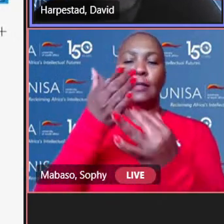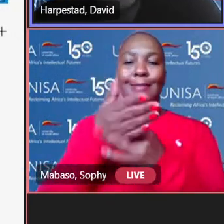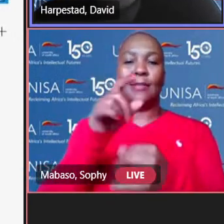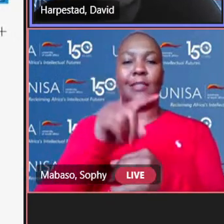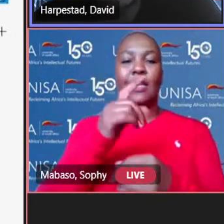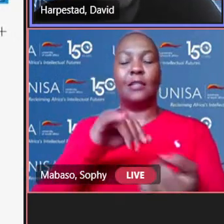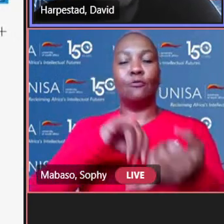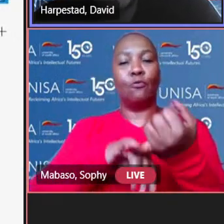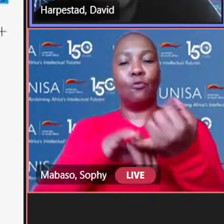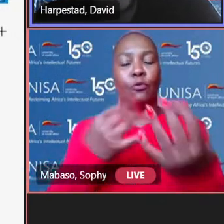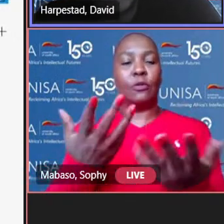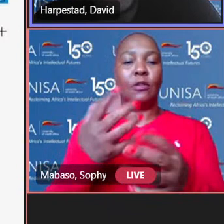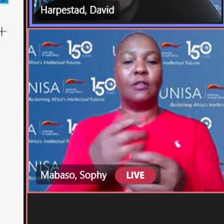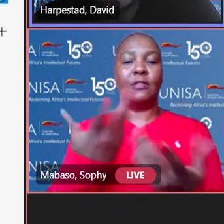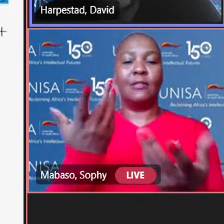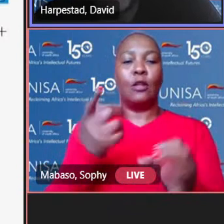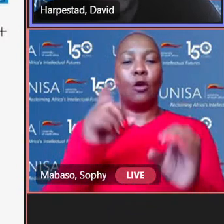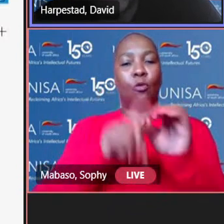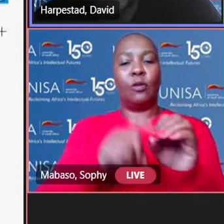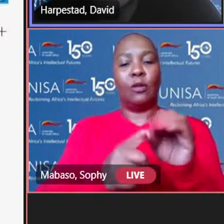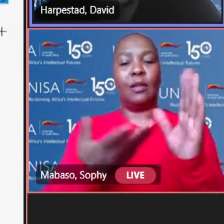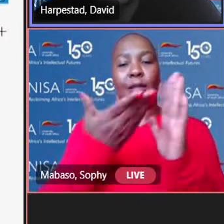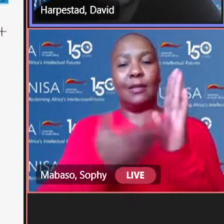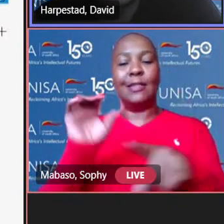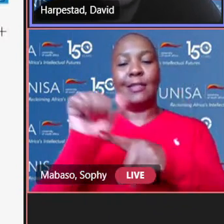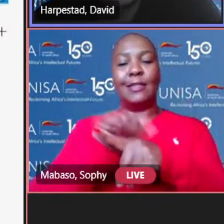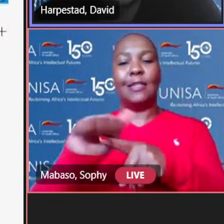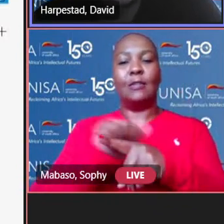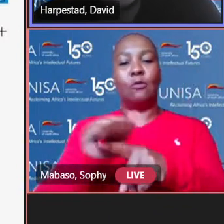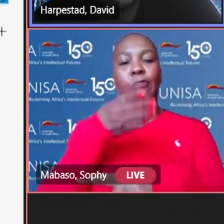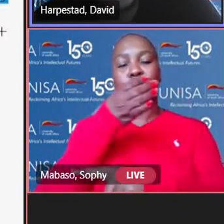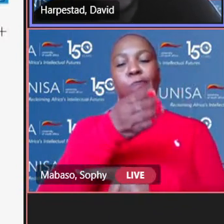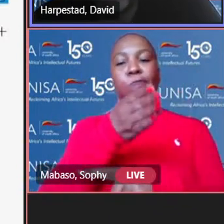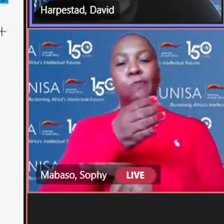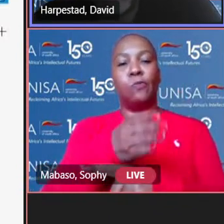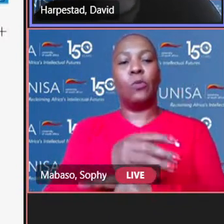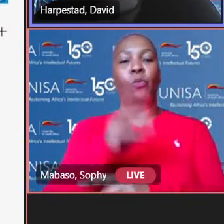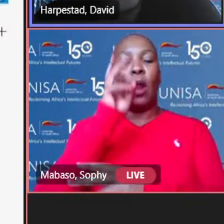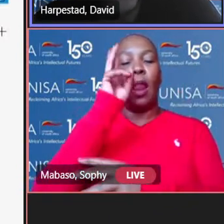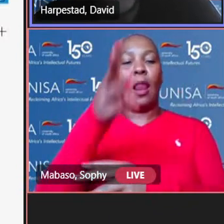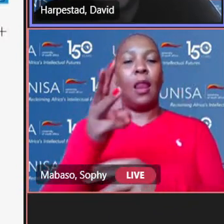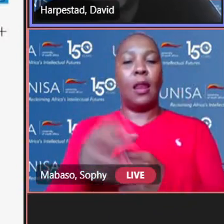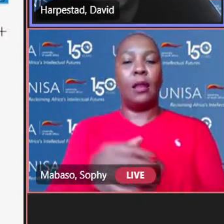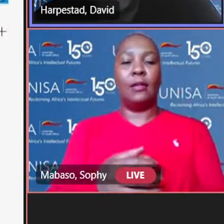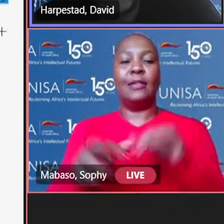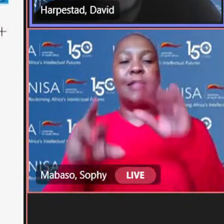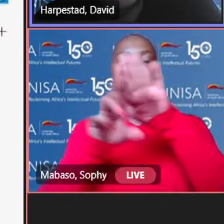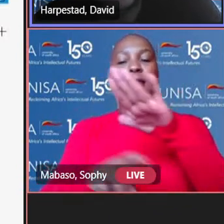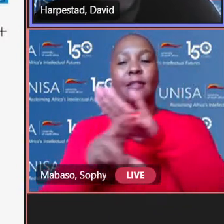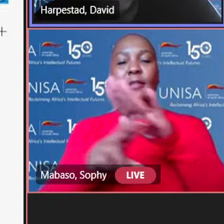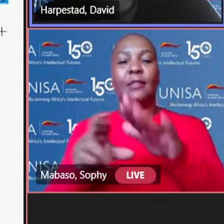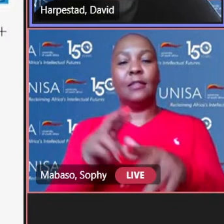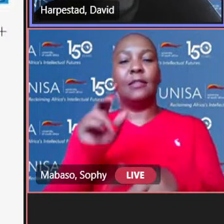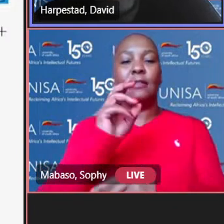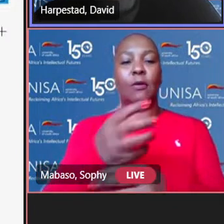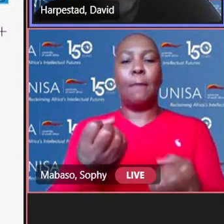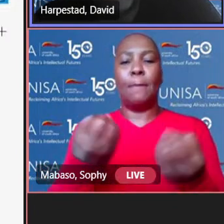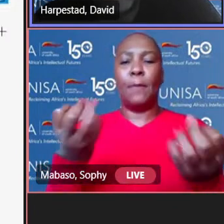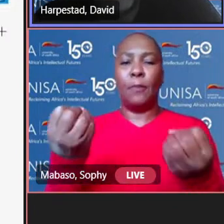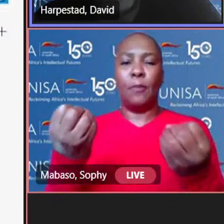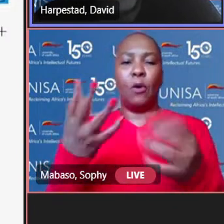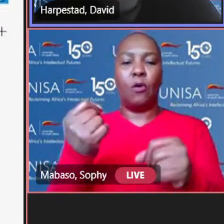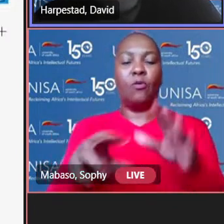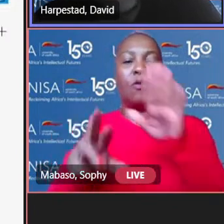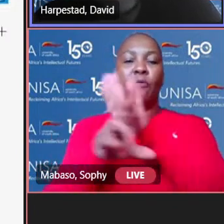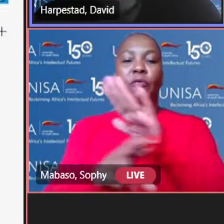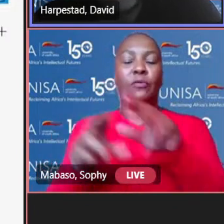it self-paced, and there will be training, as the colleague just indicated. In the regions, there's training. There's going to be lots of training happening. So